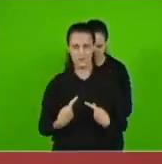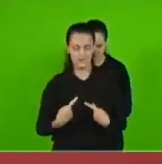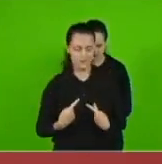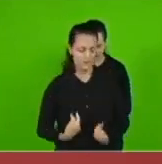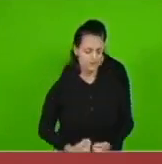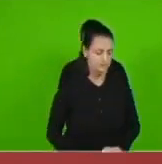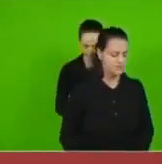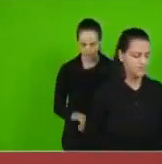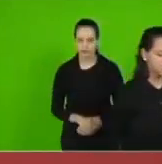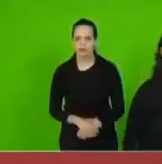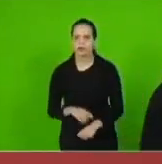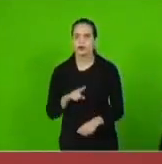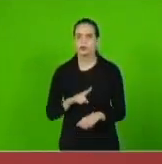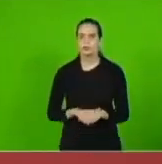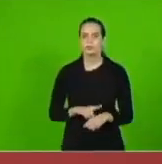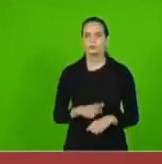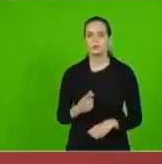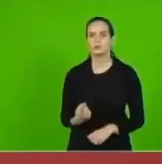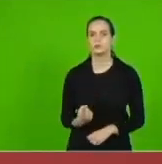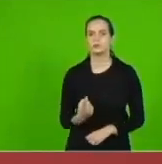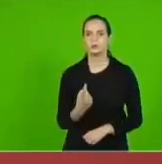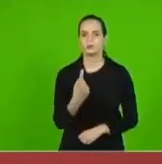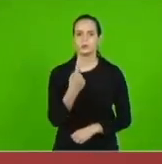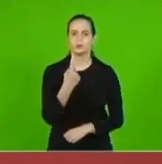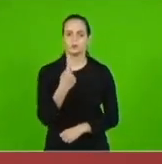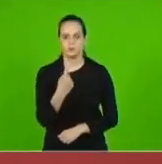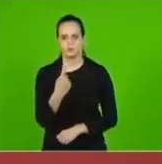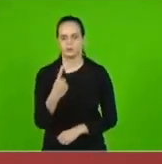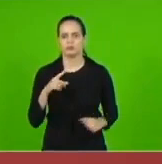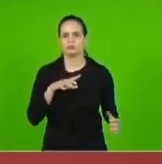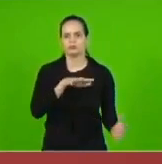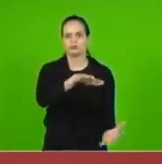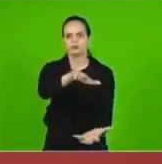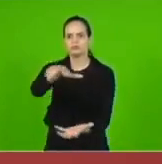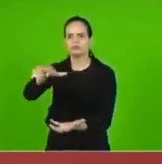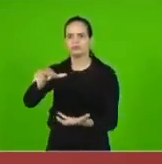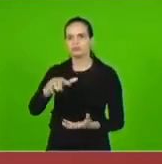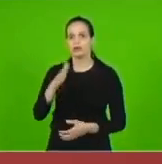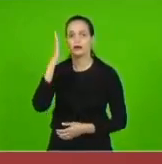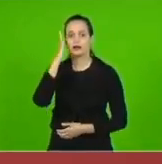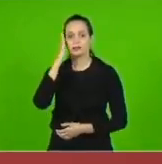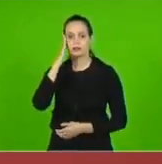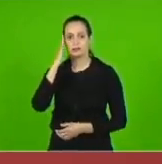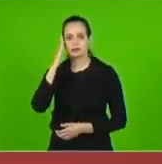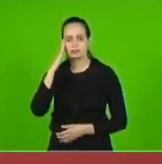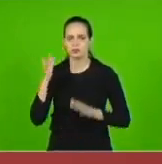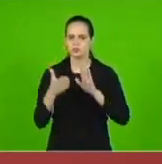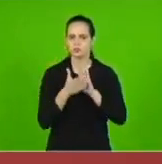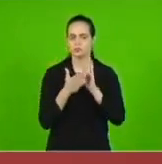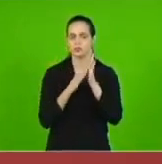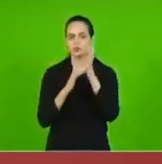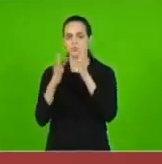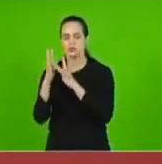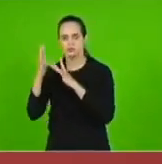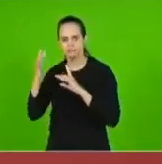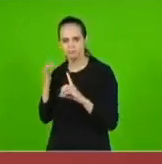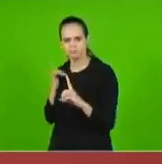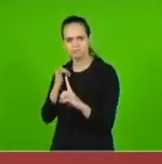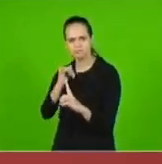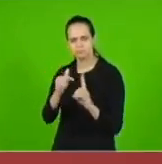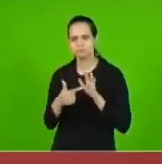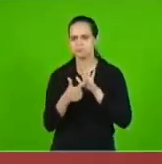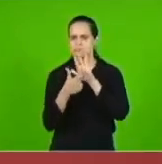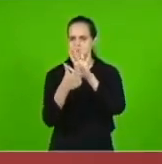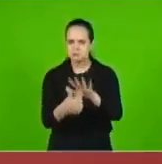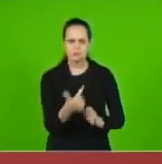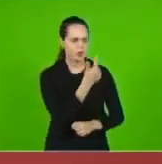humanity, in humankind, history. We understand Jesus' purposes